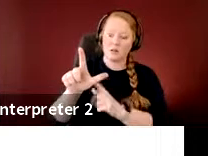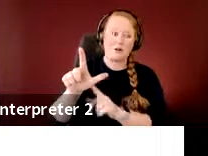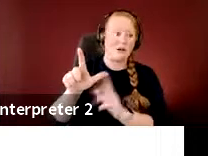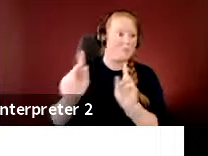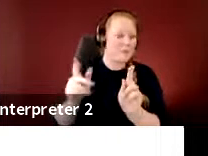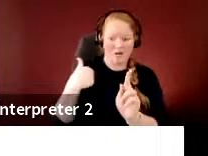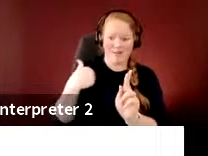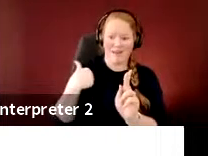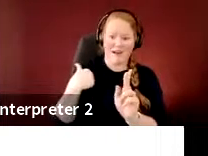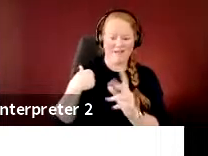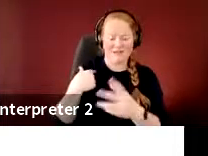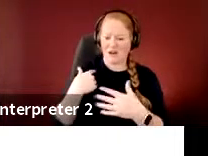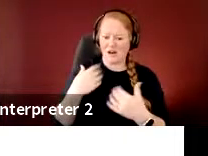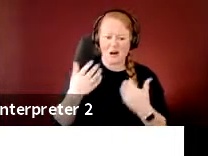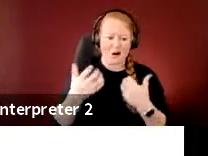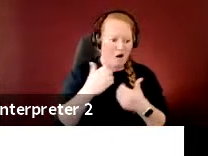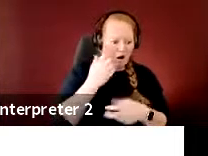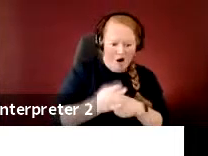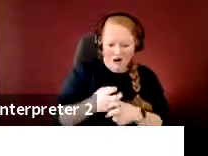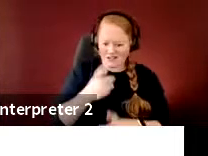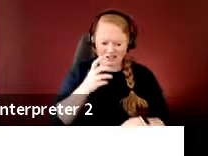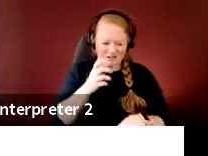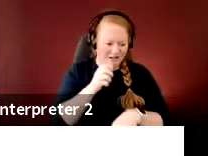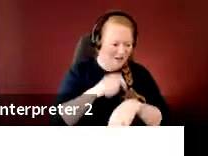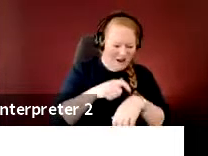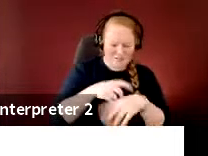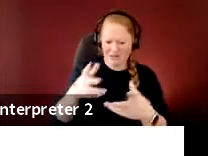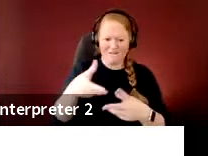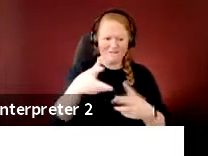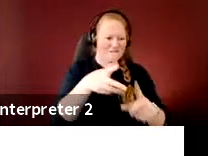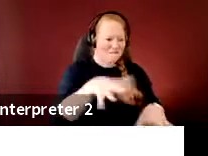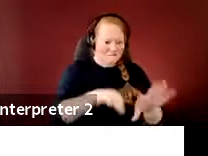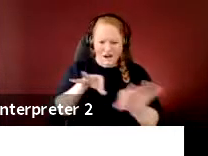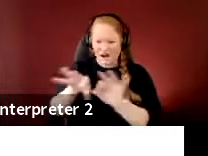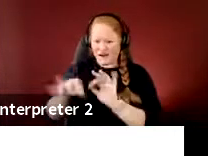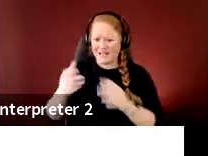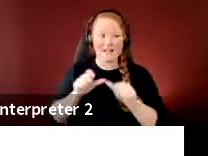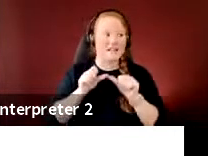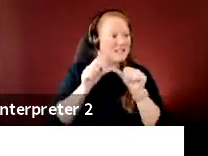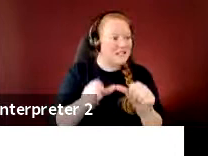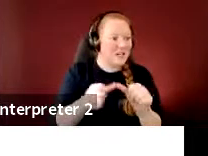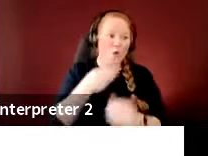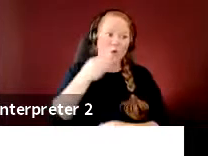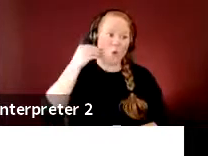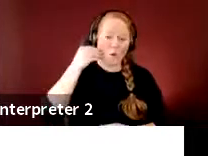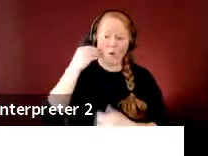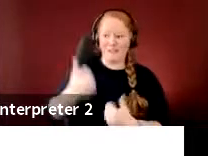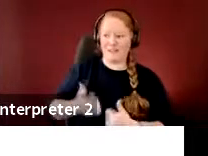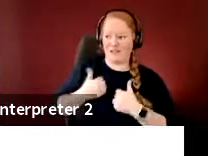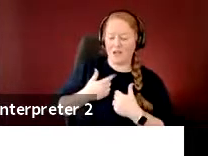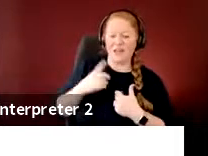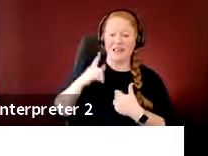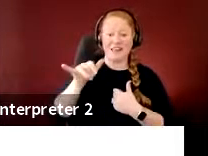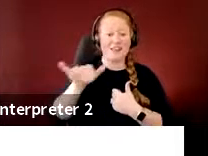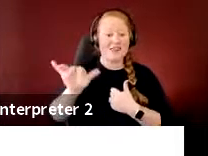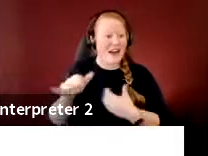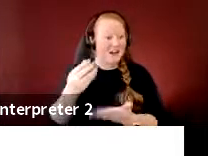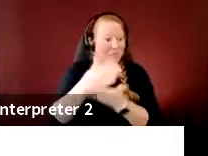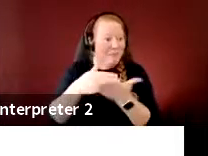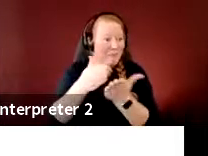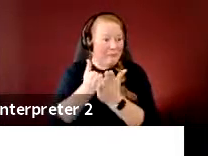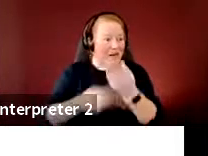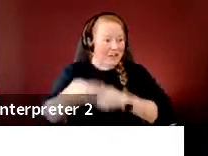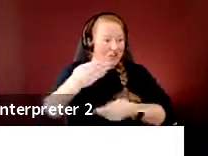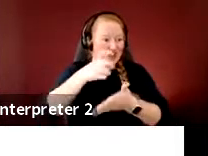achieve and maintain housing stability. And also, city residents have already identified housing as their single biggest budgetary cost, and housing